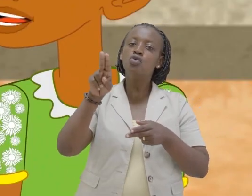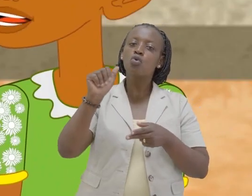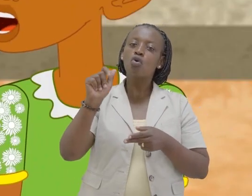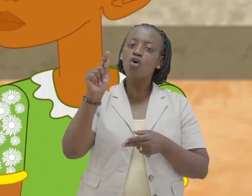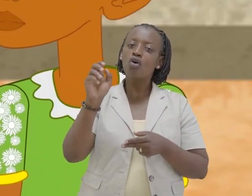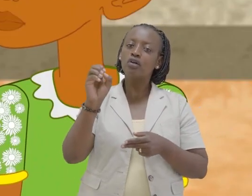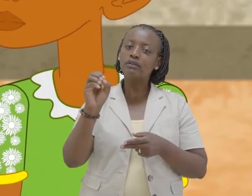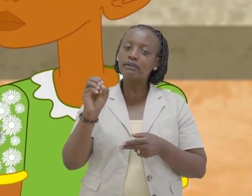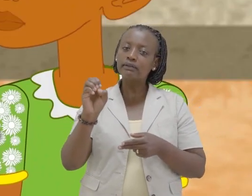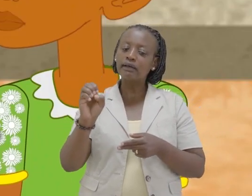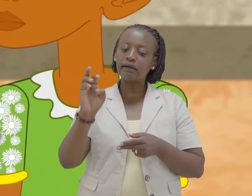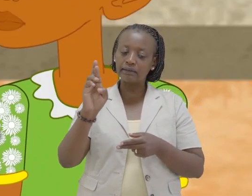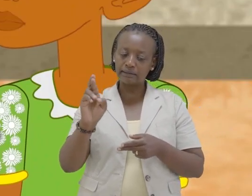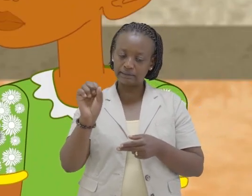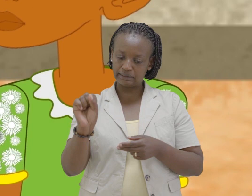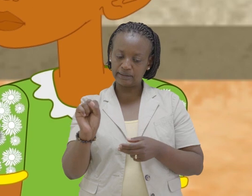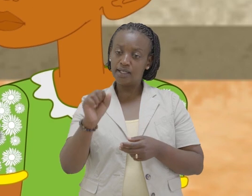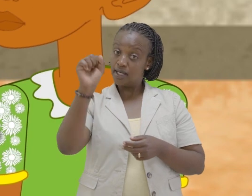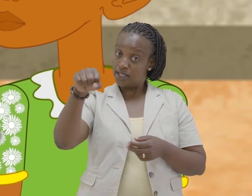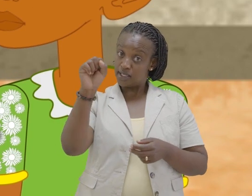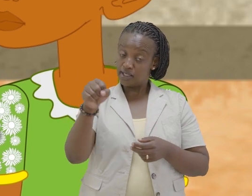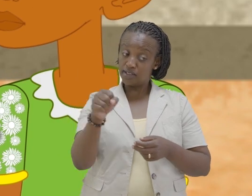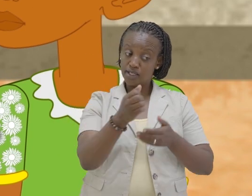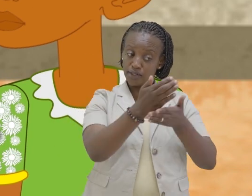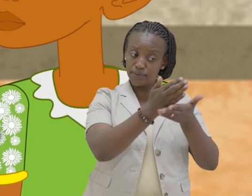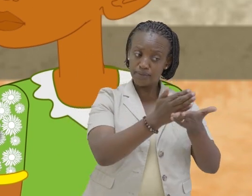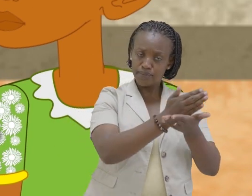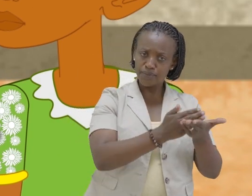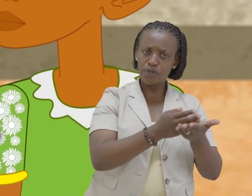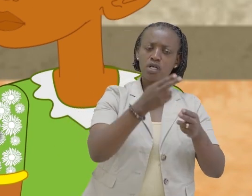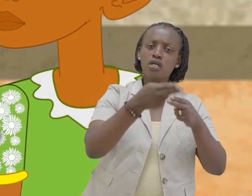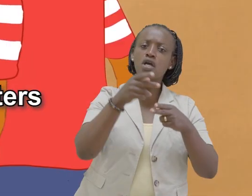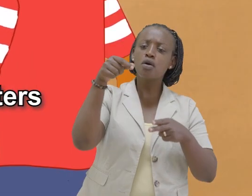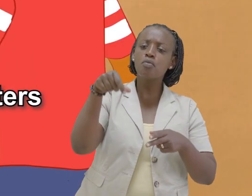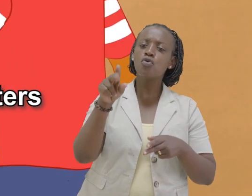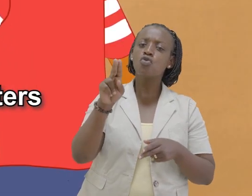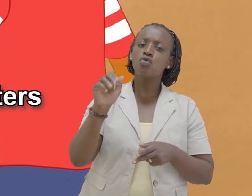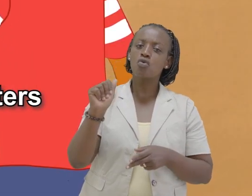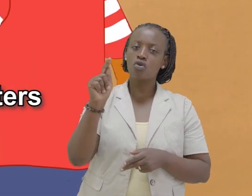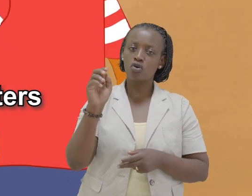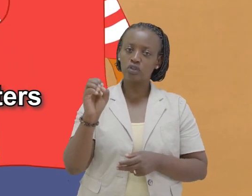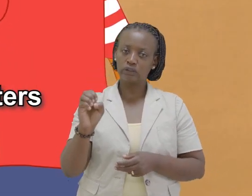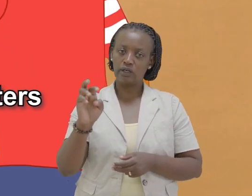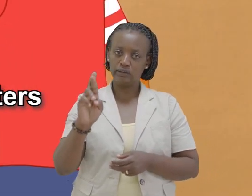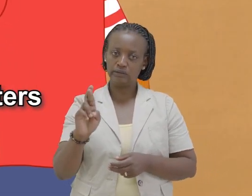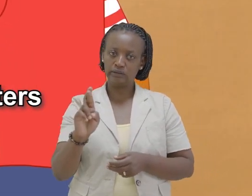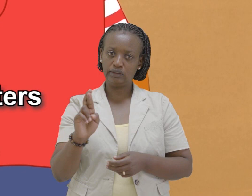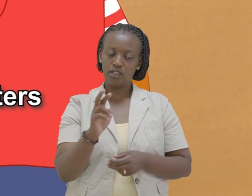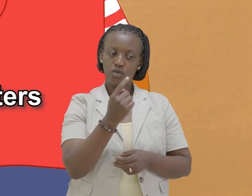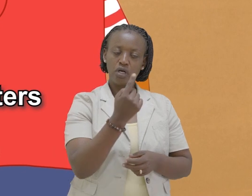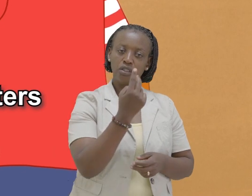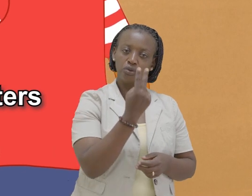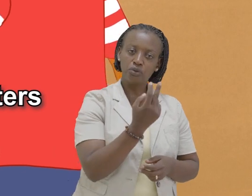quarters. Quarters? Yes, each part is called a quarter. One quarter, two